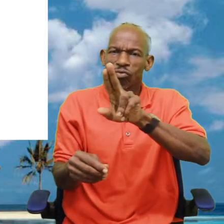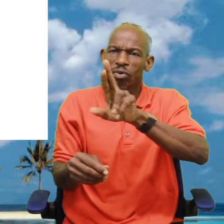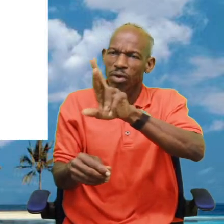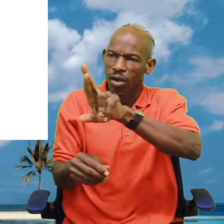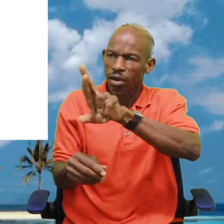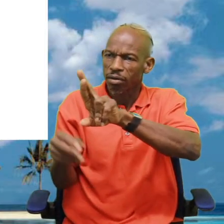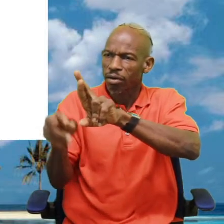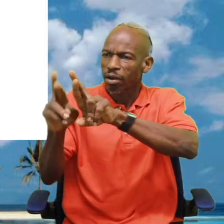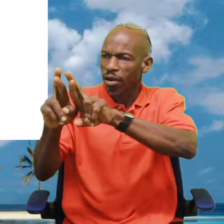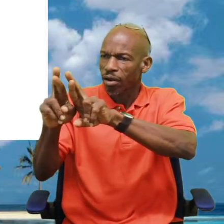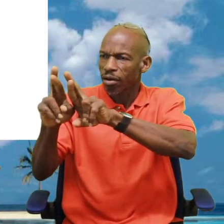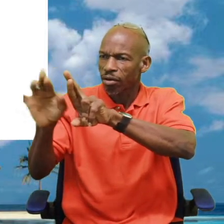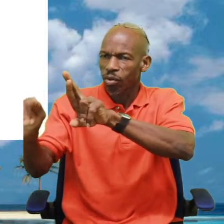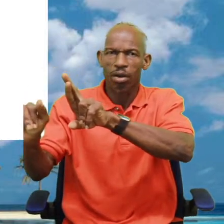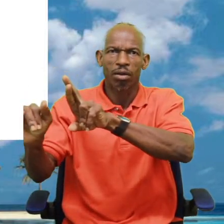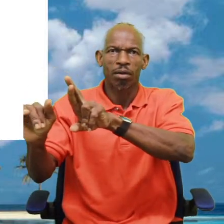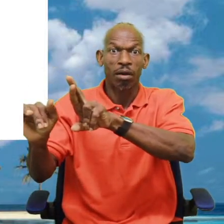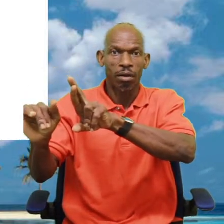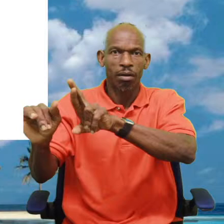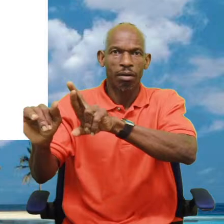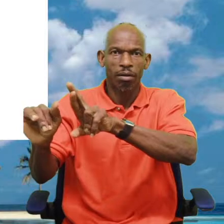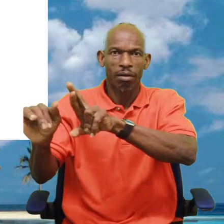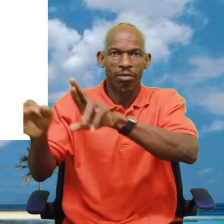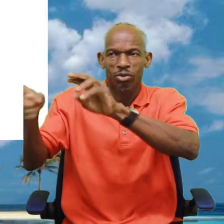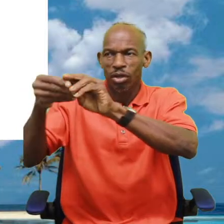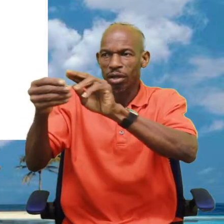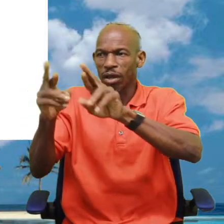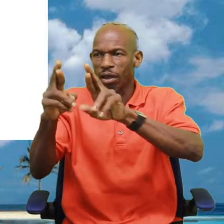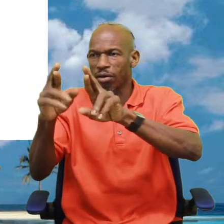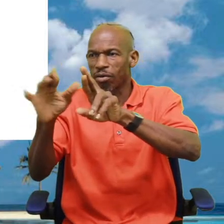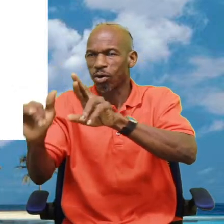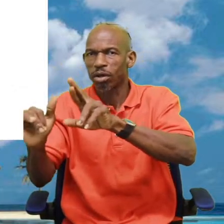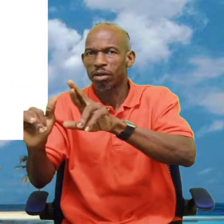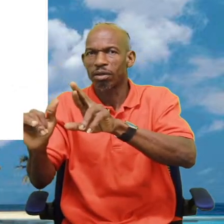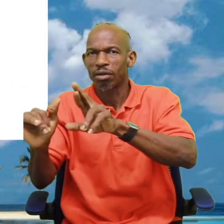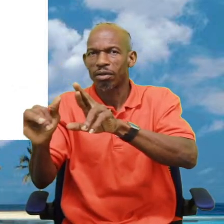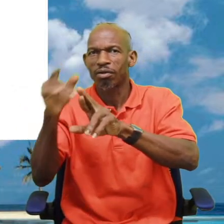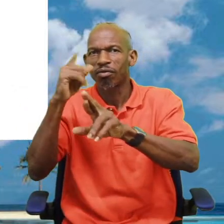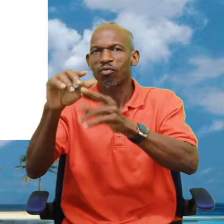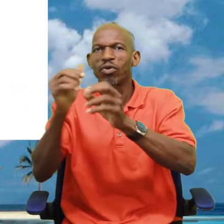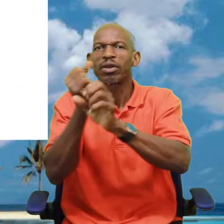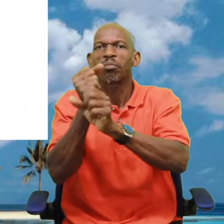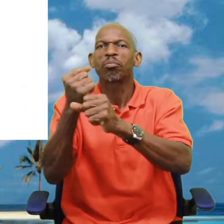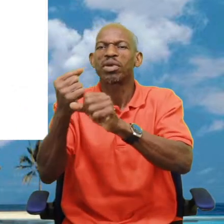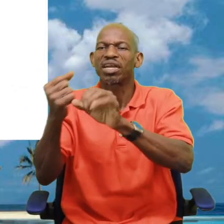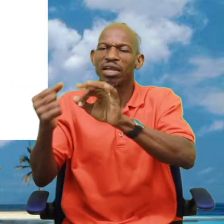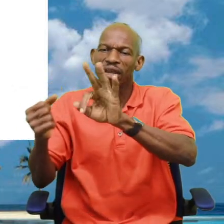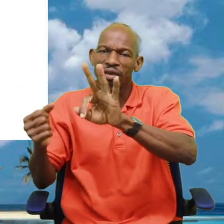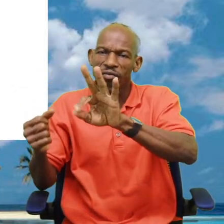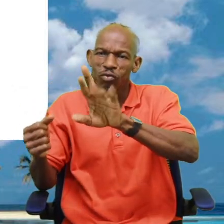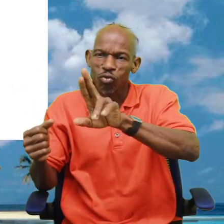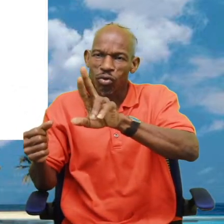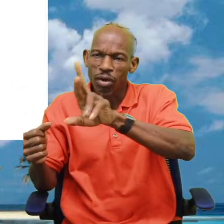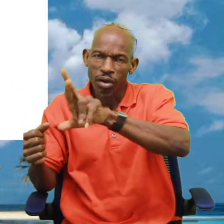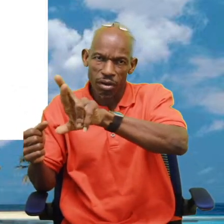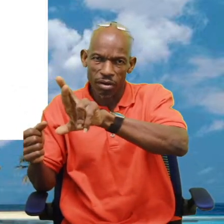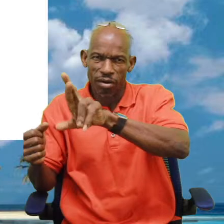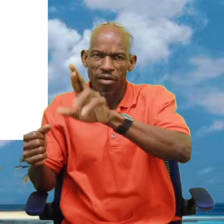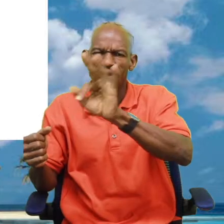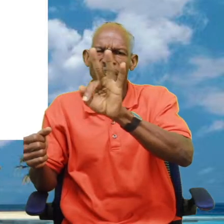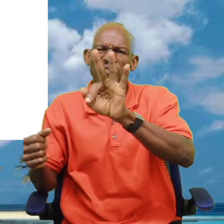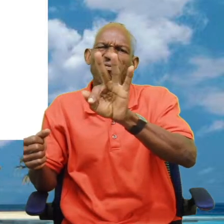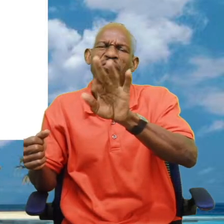fur. So this covering of the dog, that long hair, is fur,